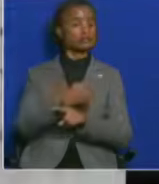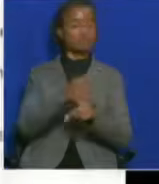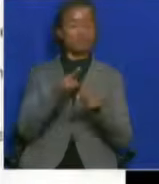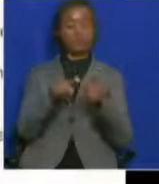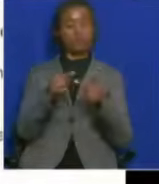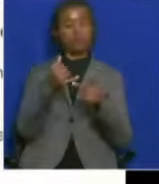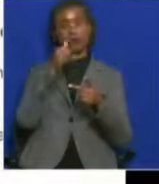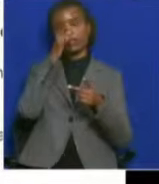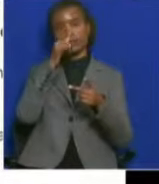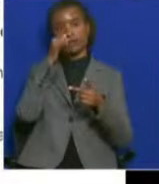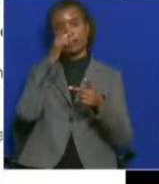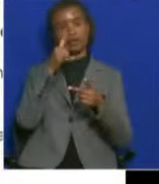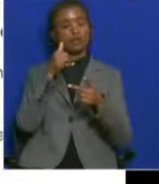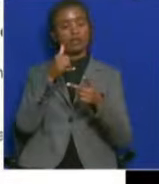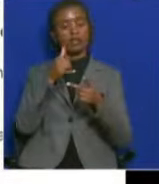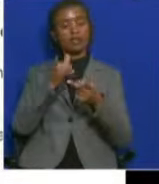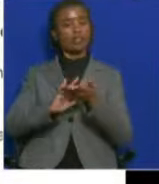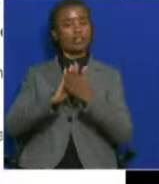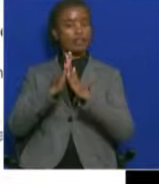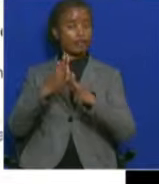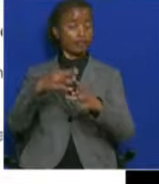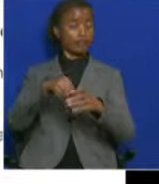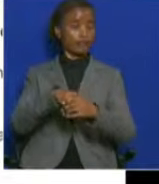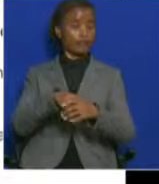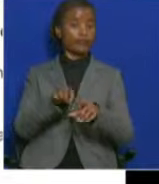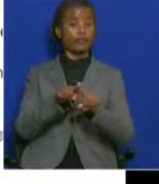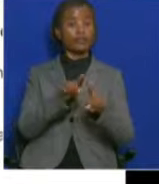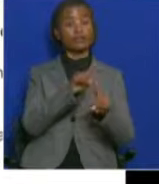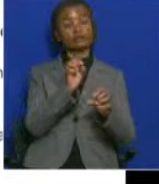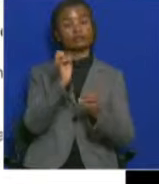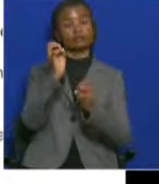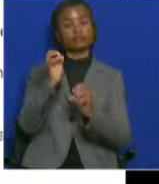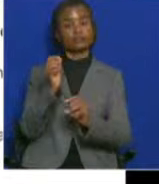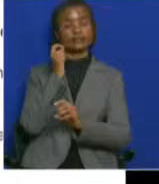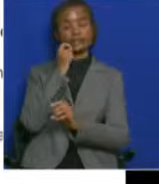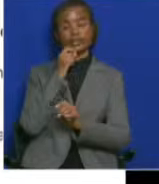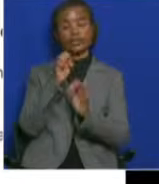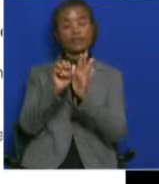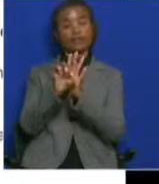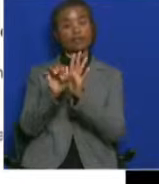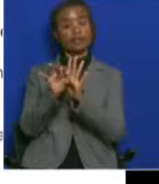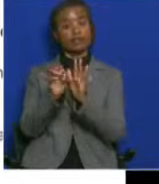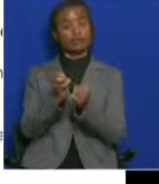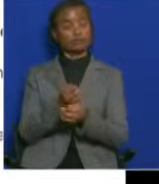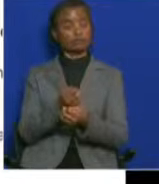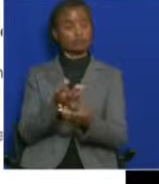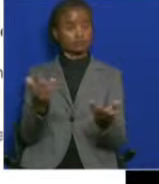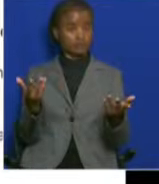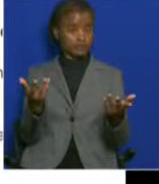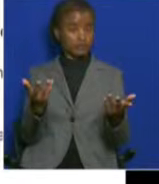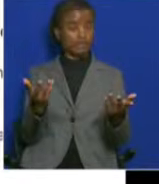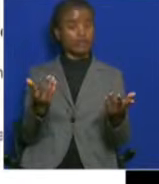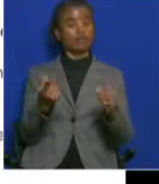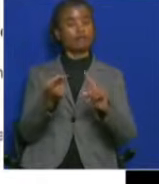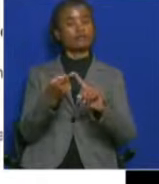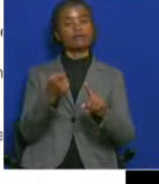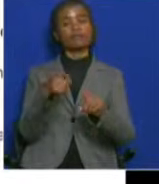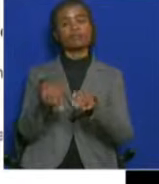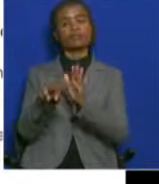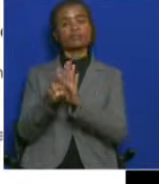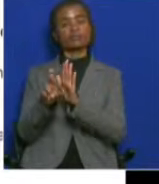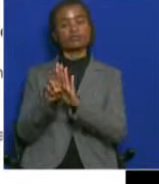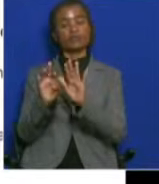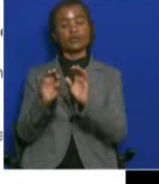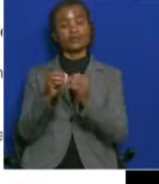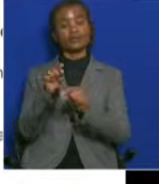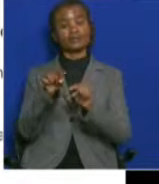further submits that media reports, publications produced by representative organizations, and market studies